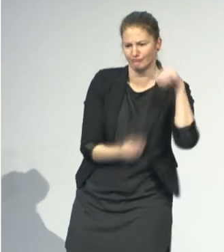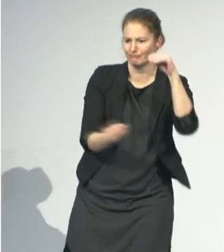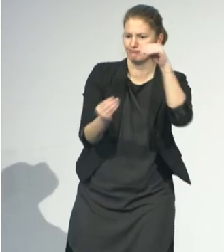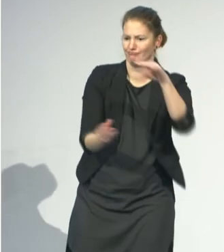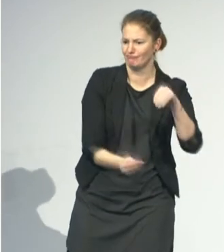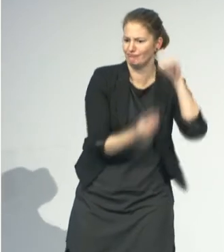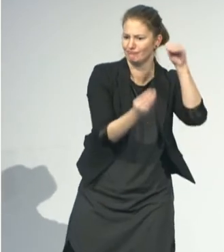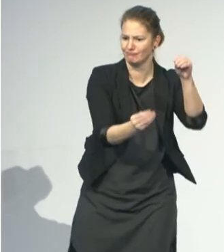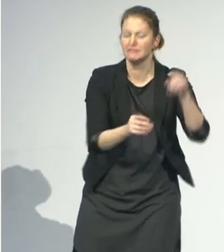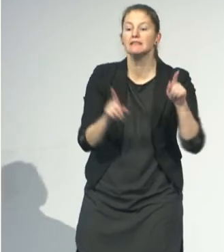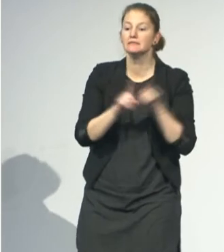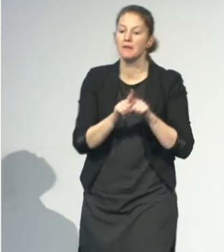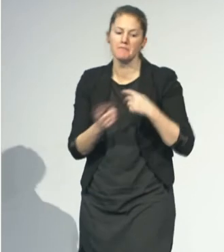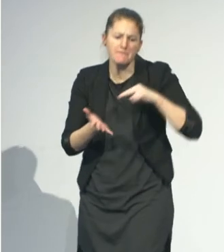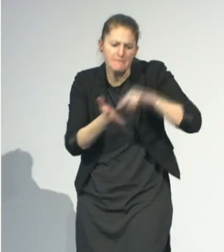about